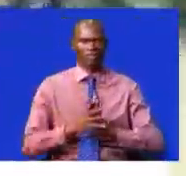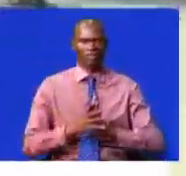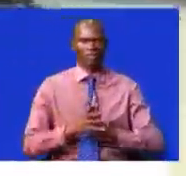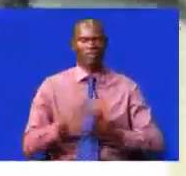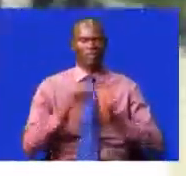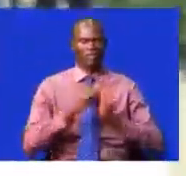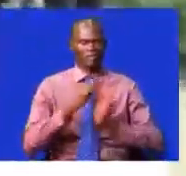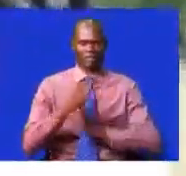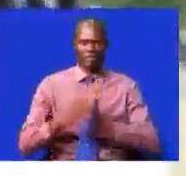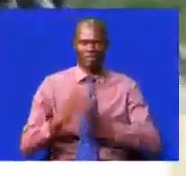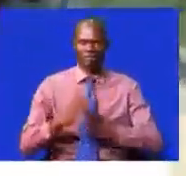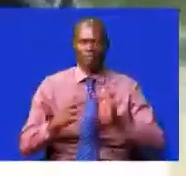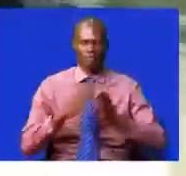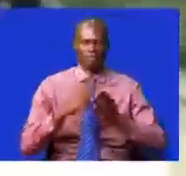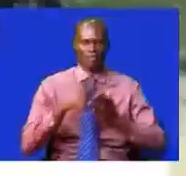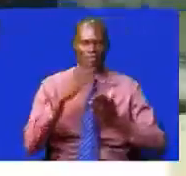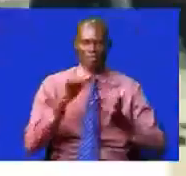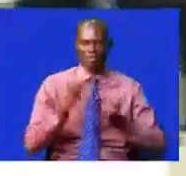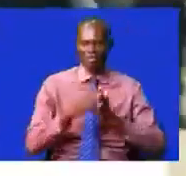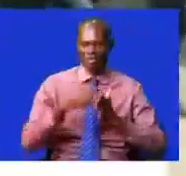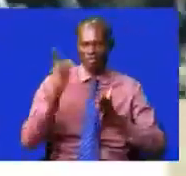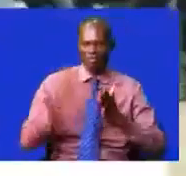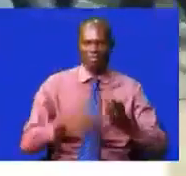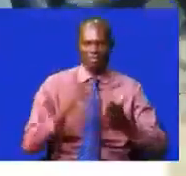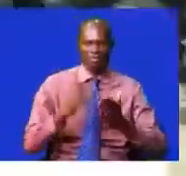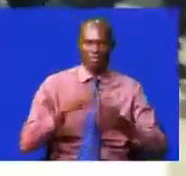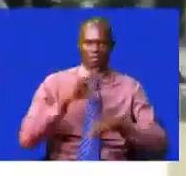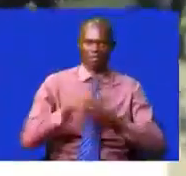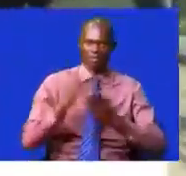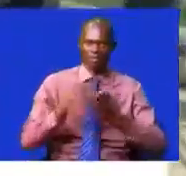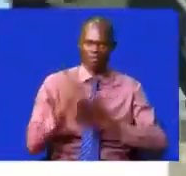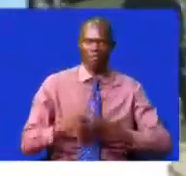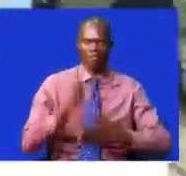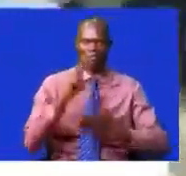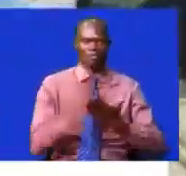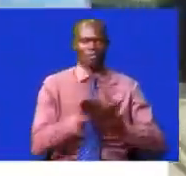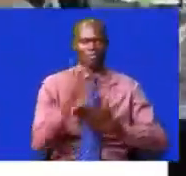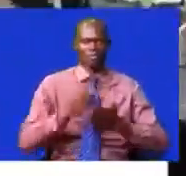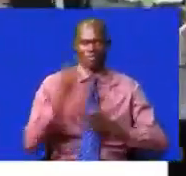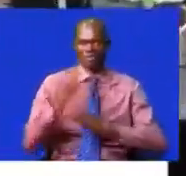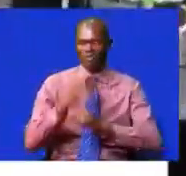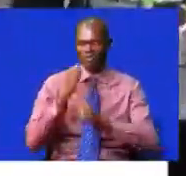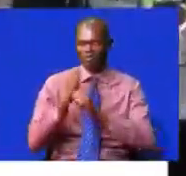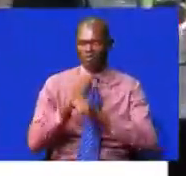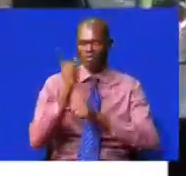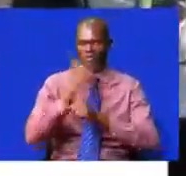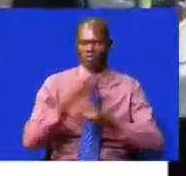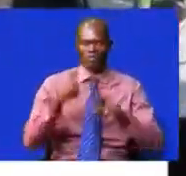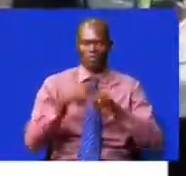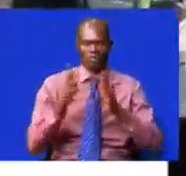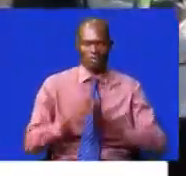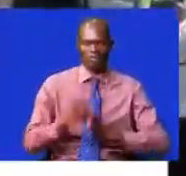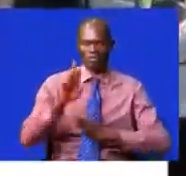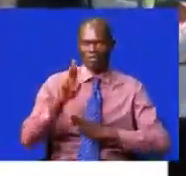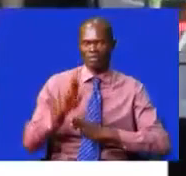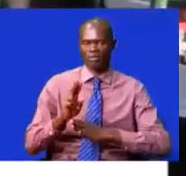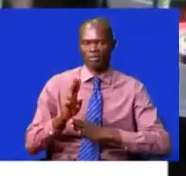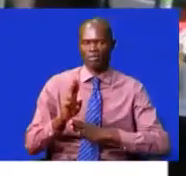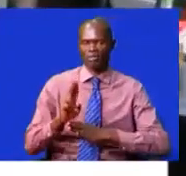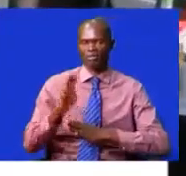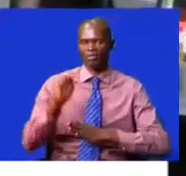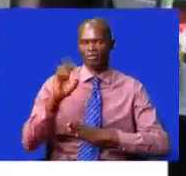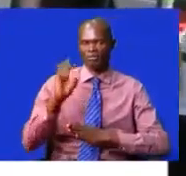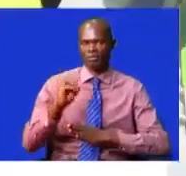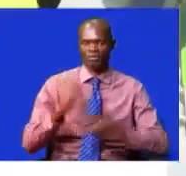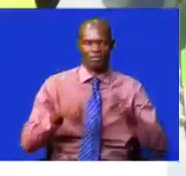Chenro magilero ni chudo ne onego giyudi jumbe ariyo bang' tieko tich. Kaka ilerono kod James Bruno Onyango e seche mane gitero ng'anyo e